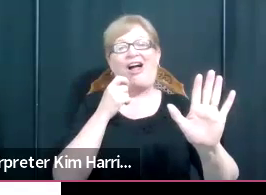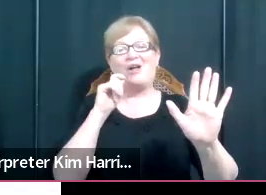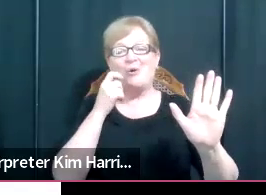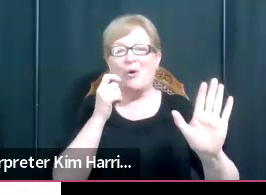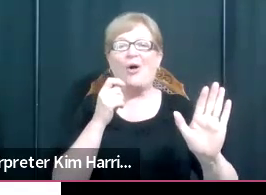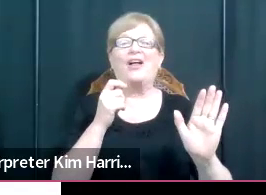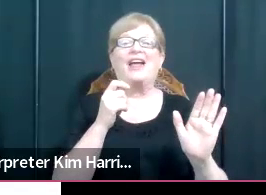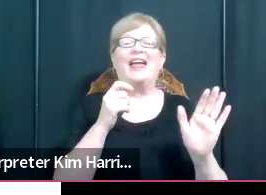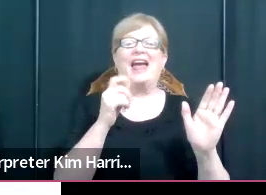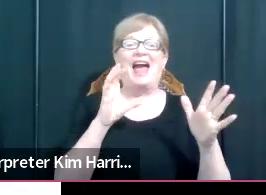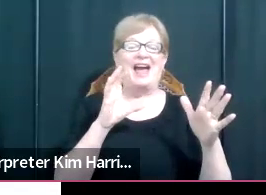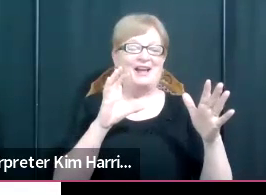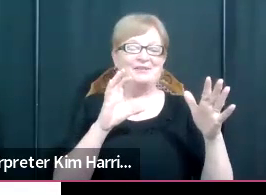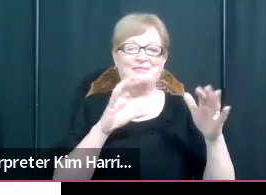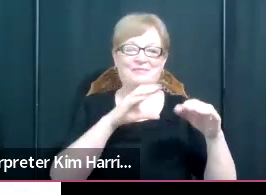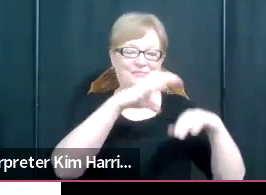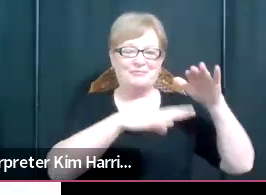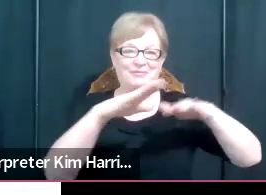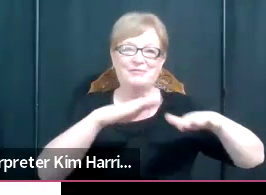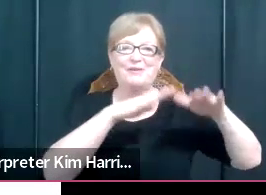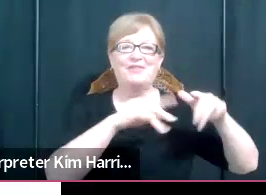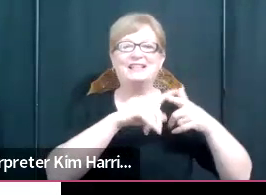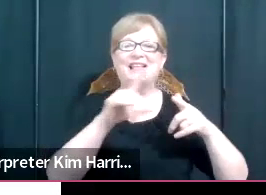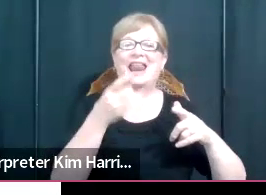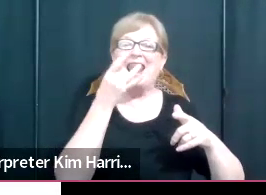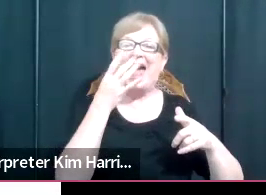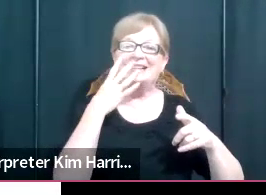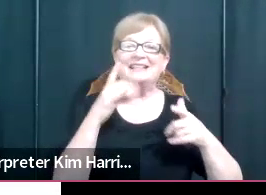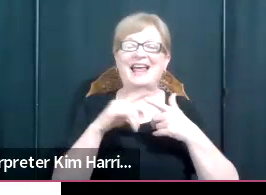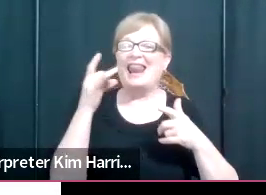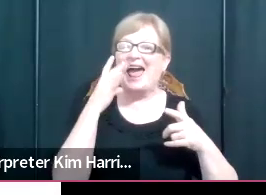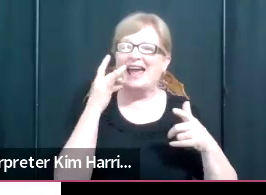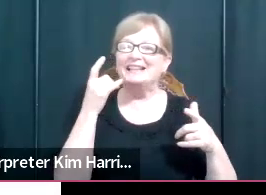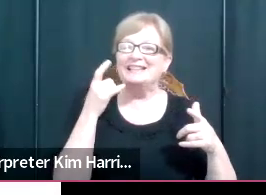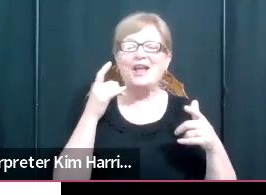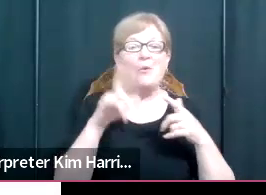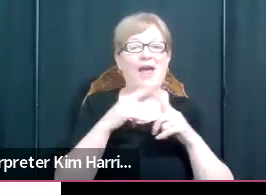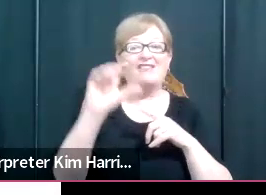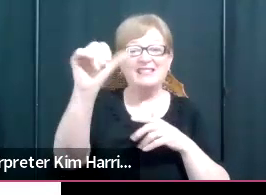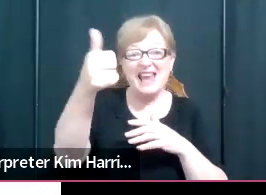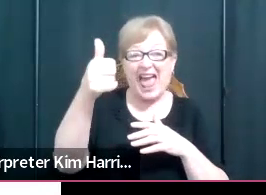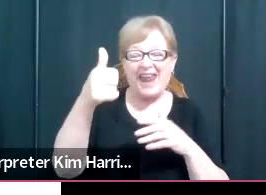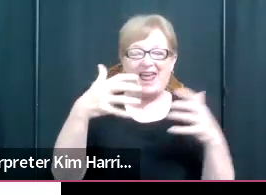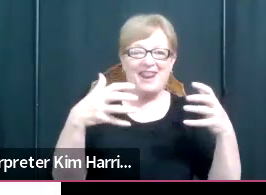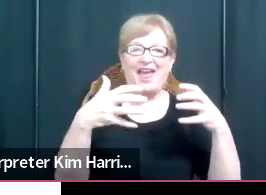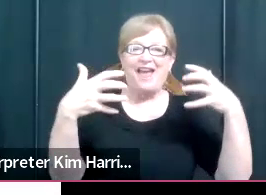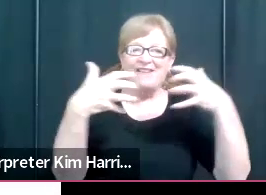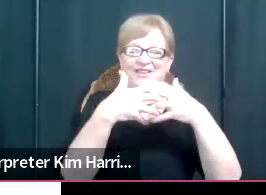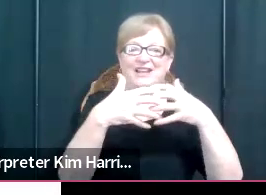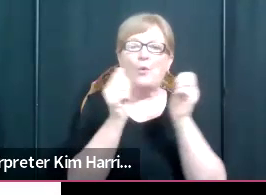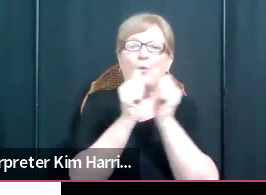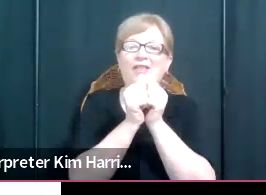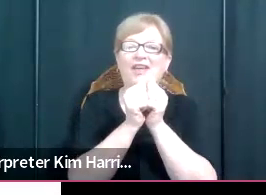that I'm biased, of these lights. We have 10 of them, and they fit together with